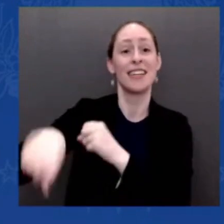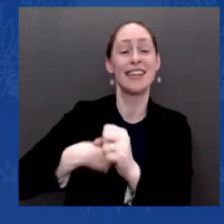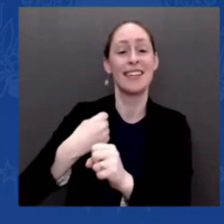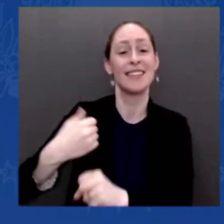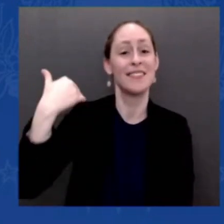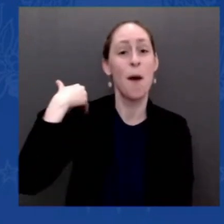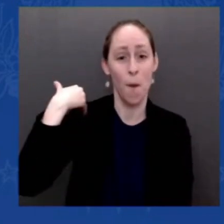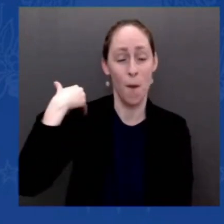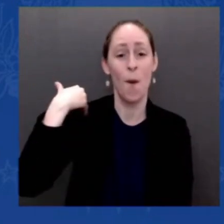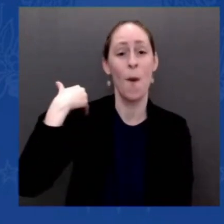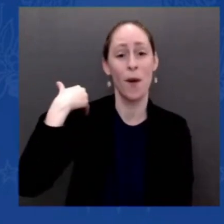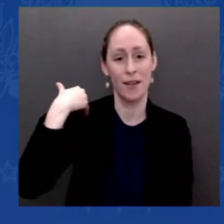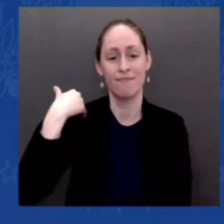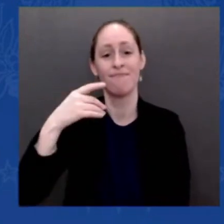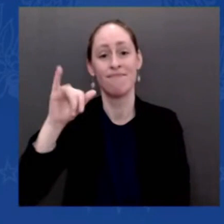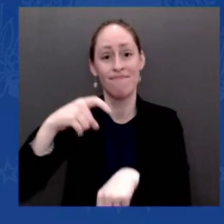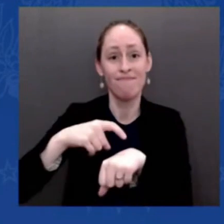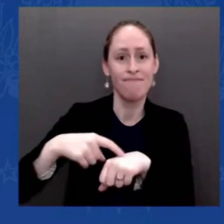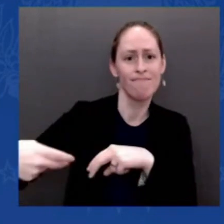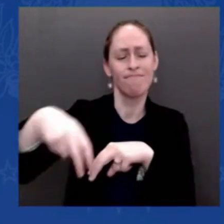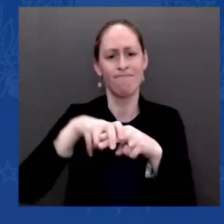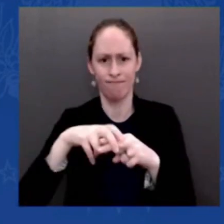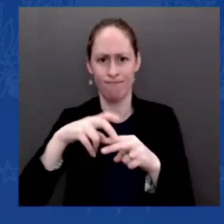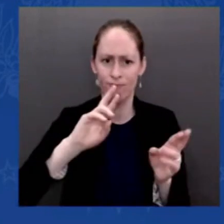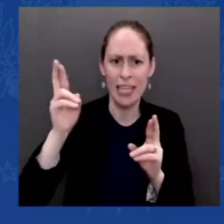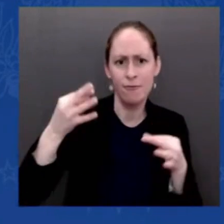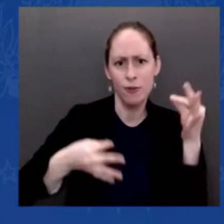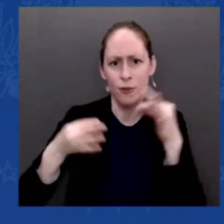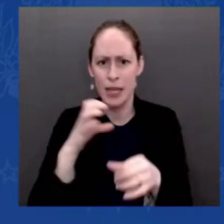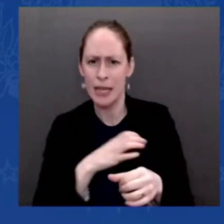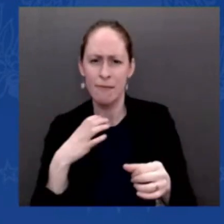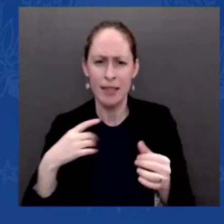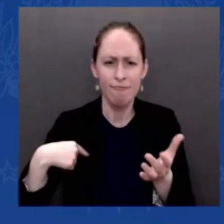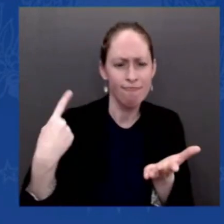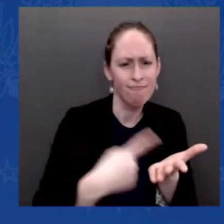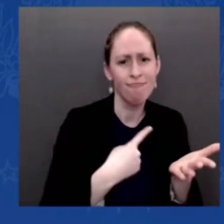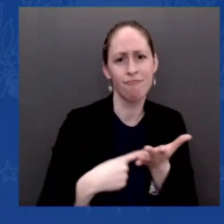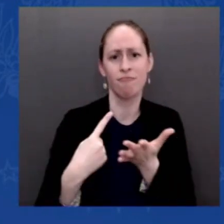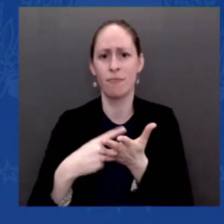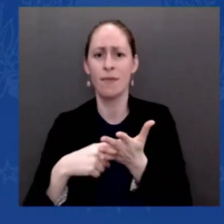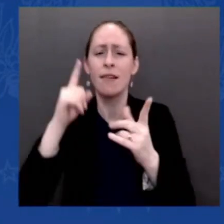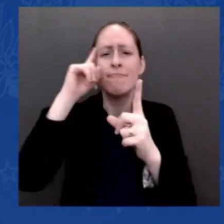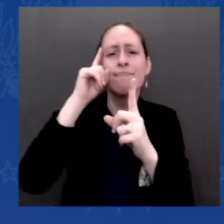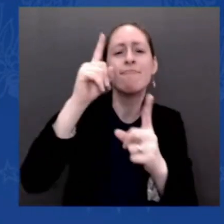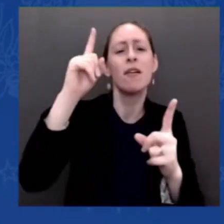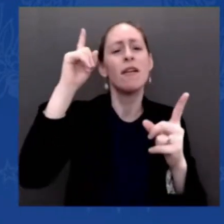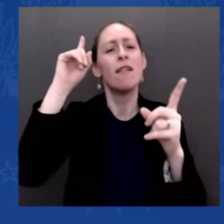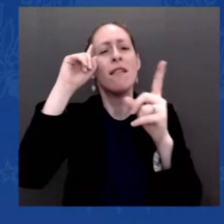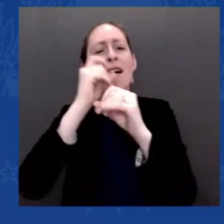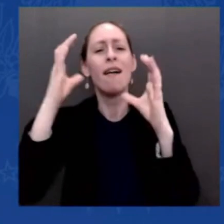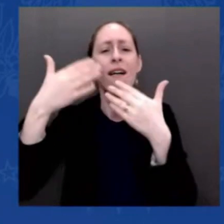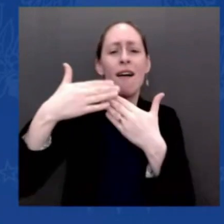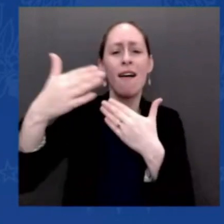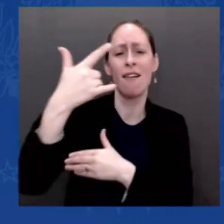history, law, and the Constitution. And he's exceeded those hopes in every possible way. Today is his